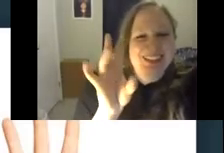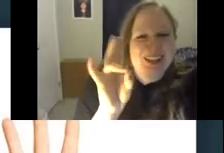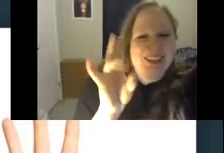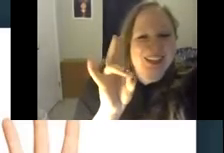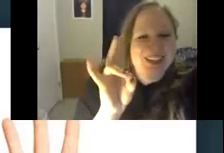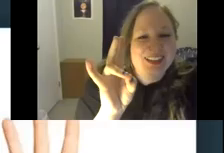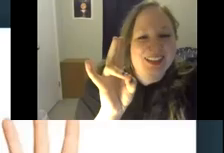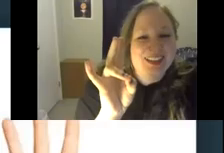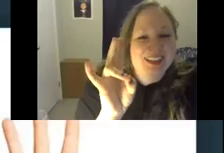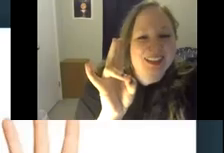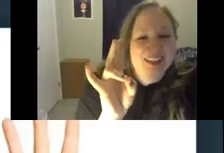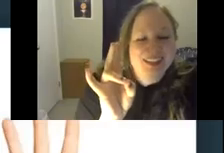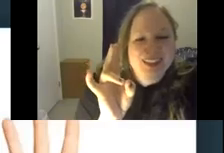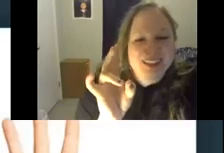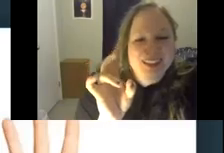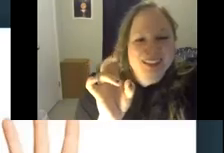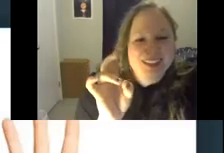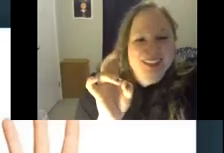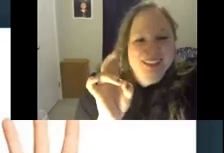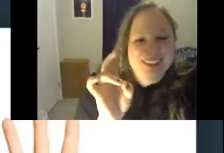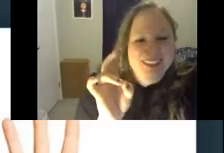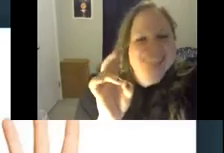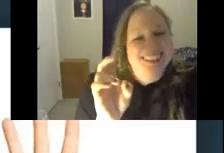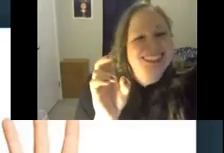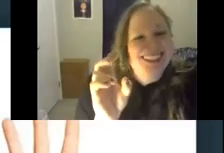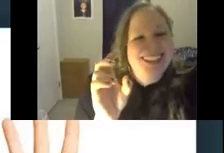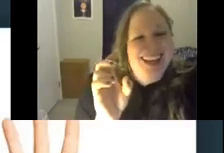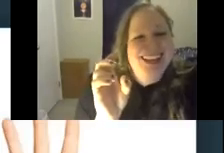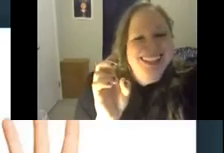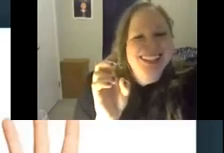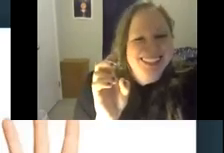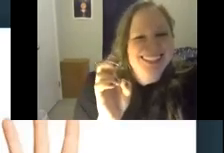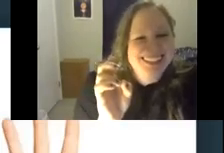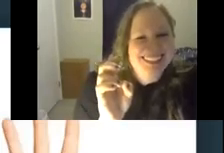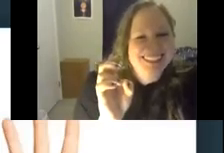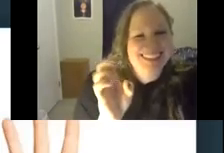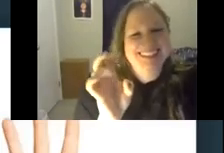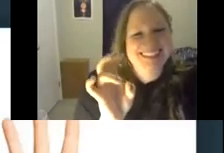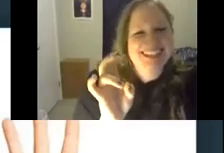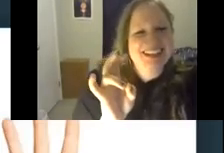So seven. That's tough because my finger wants to like curl. Yeah.